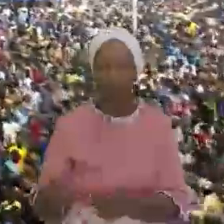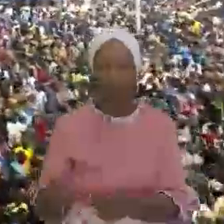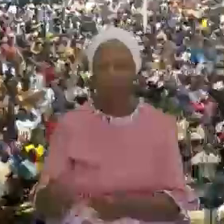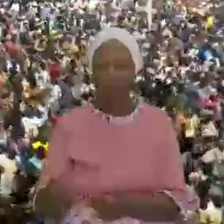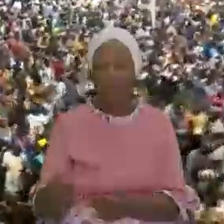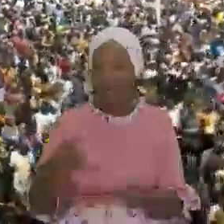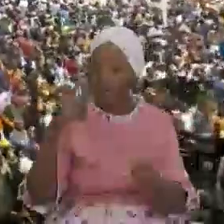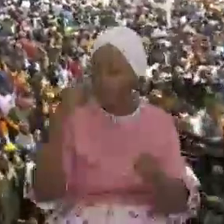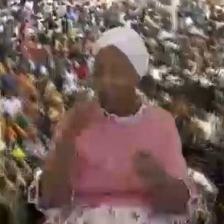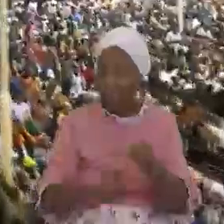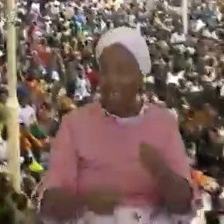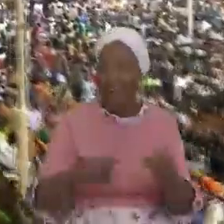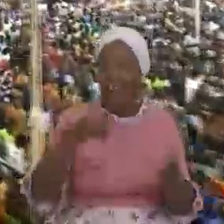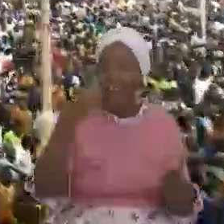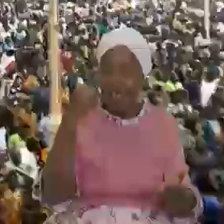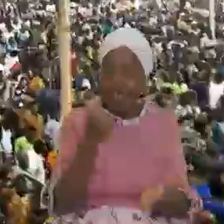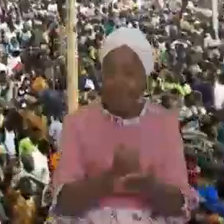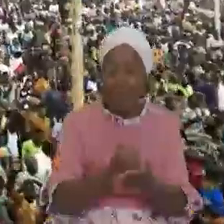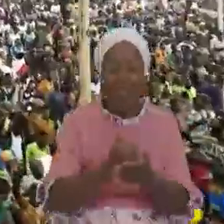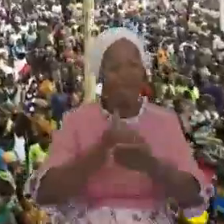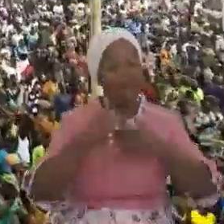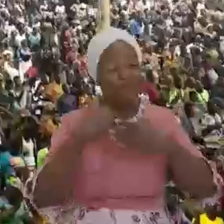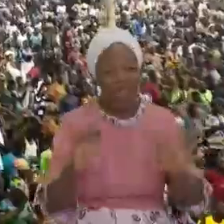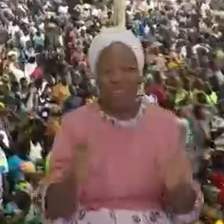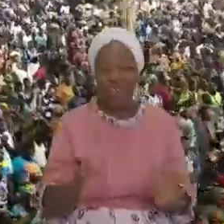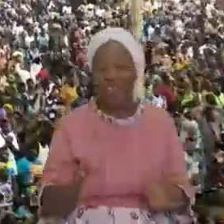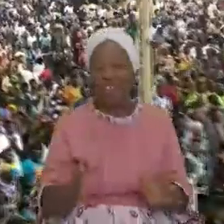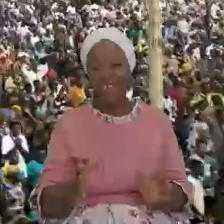Final, amen, finish.